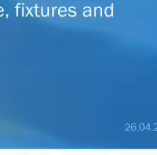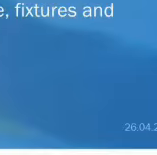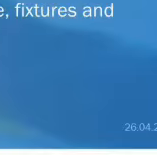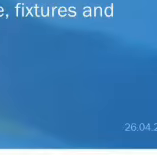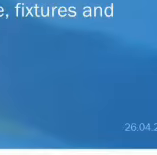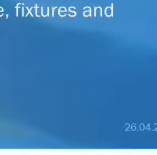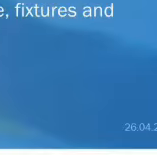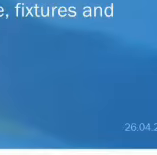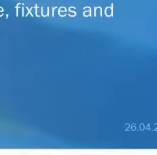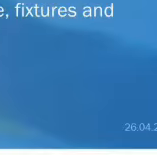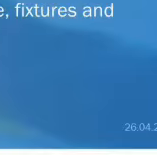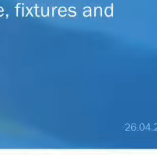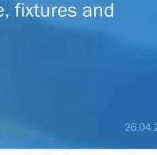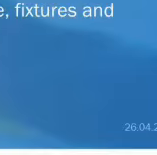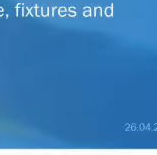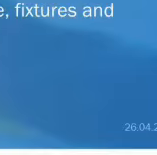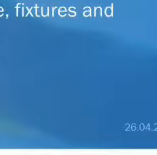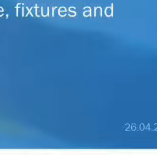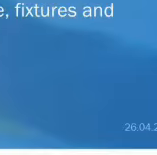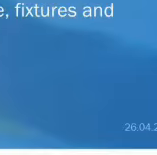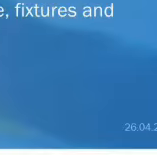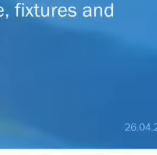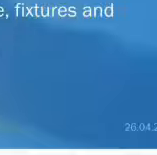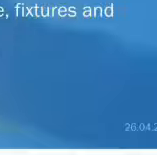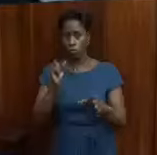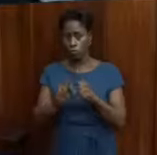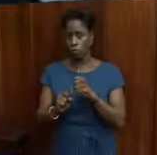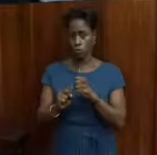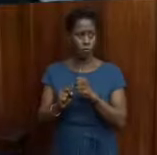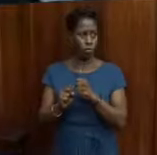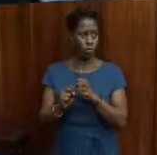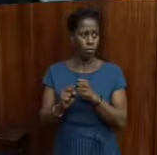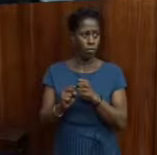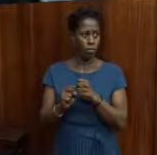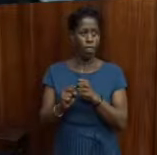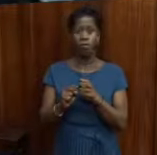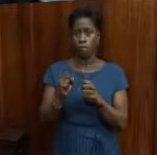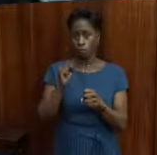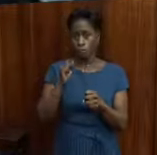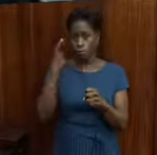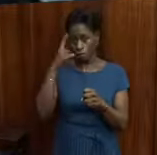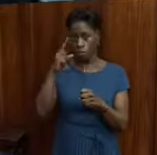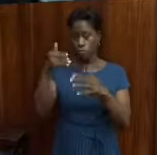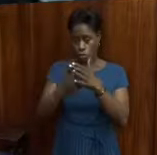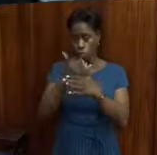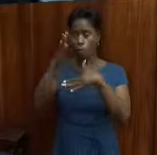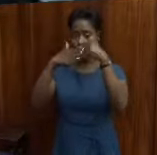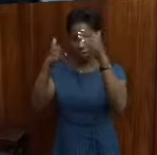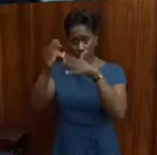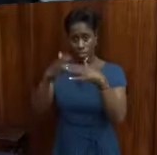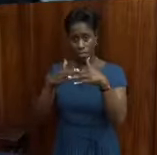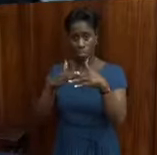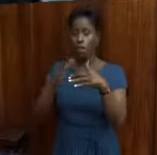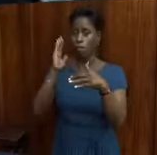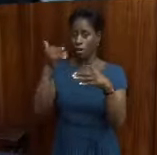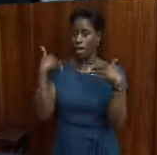Grosley Police Station are expected to generate over hundreds of direct construction